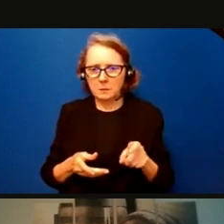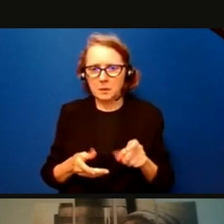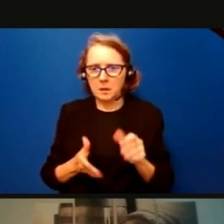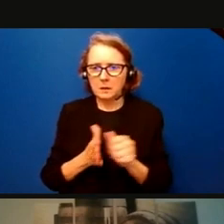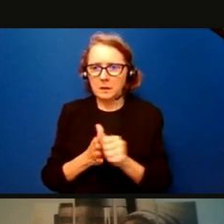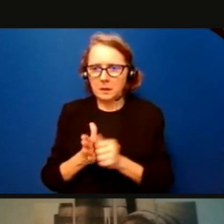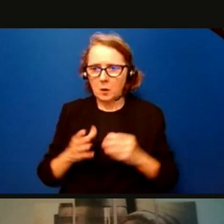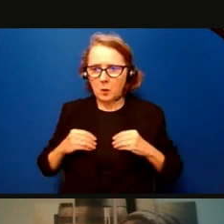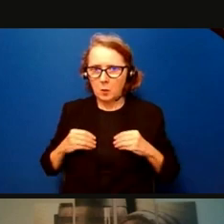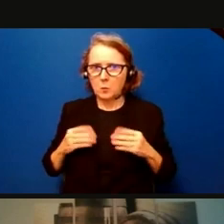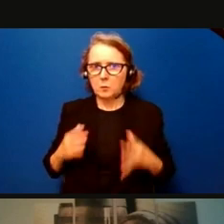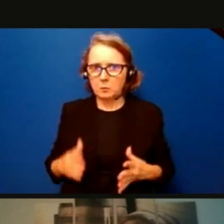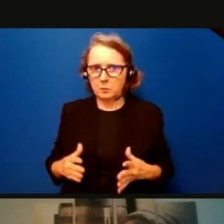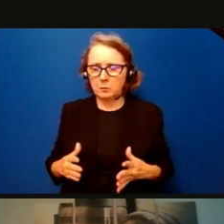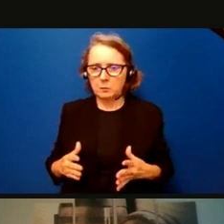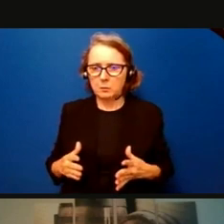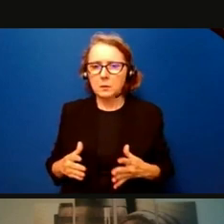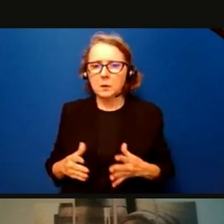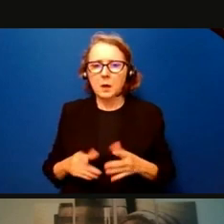holder.